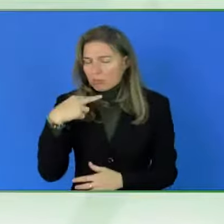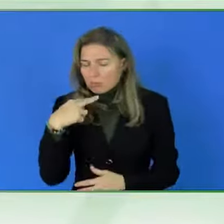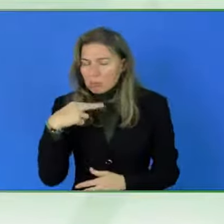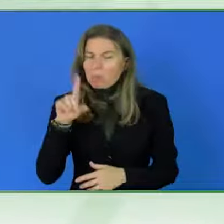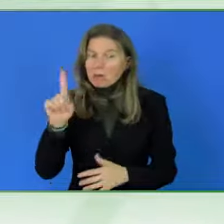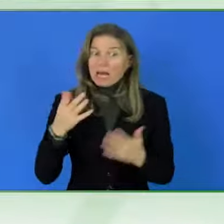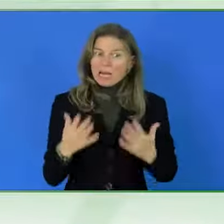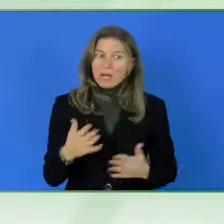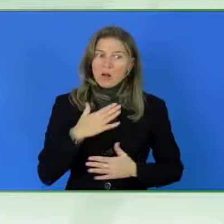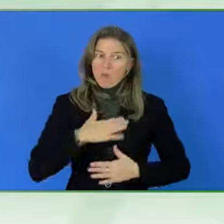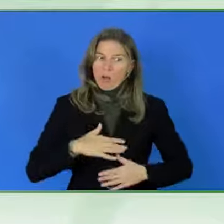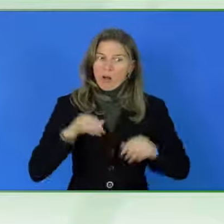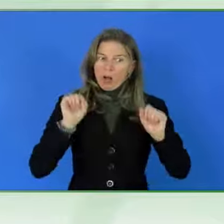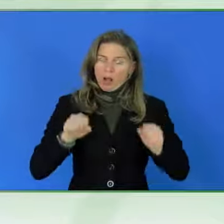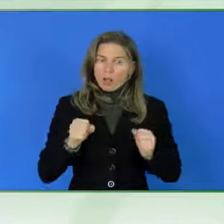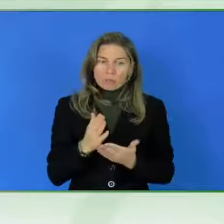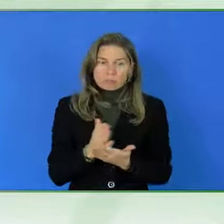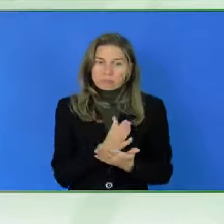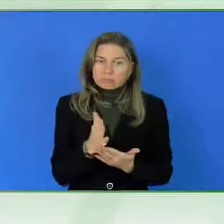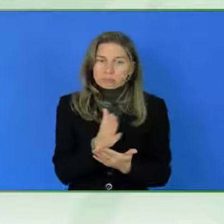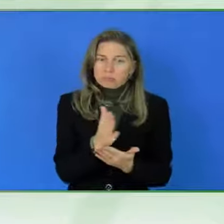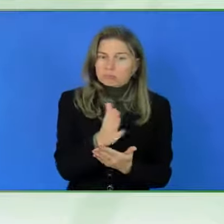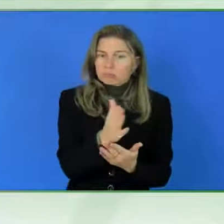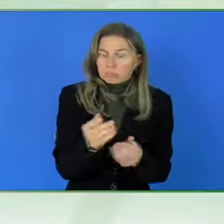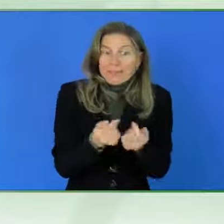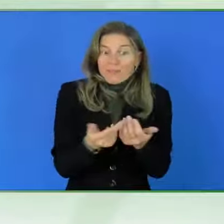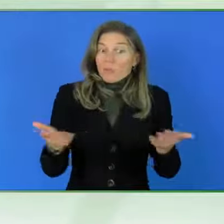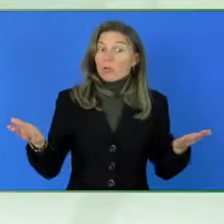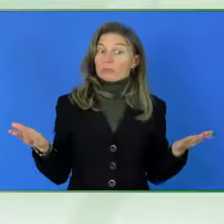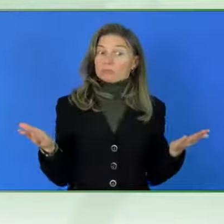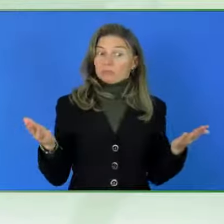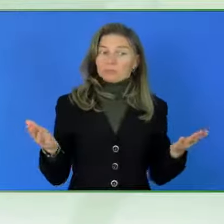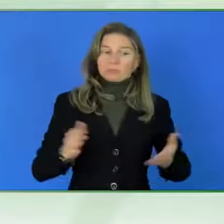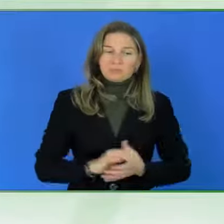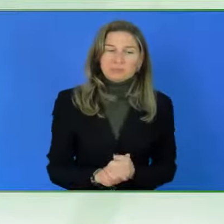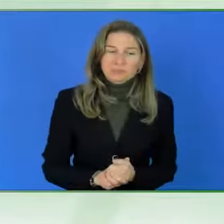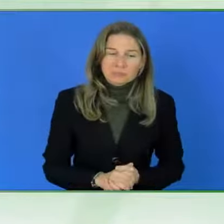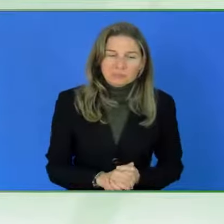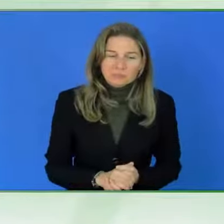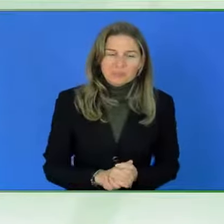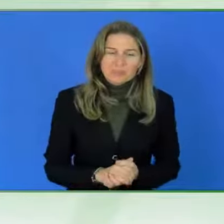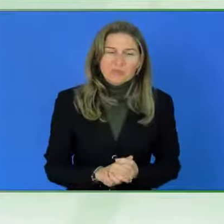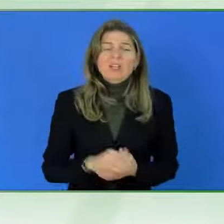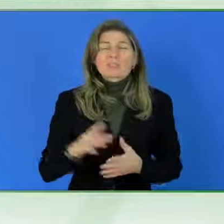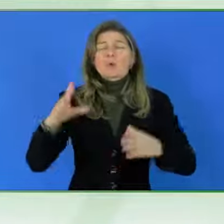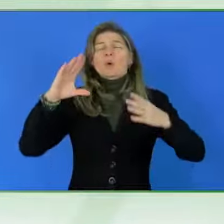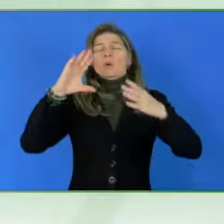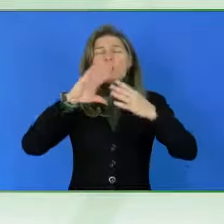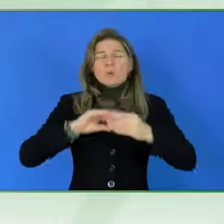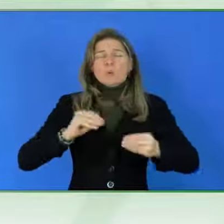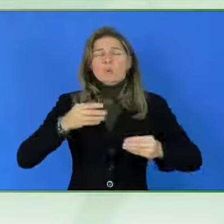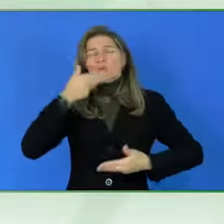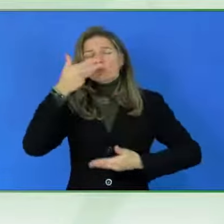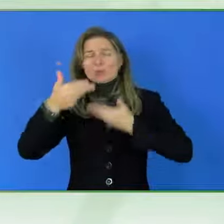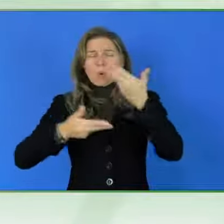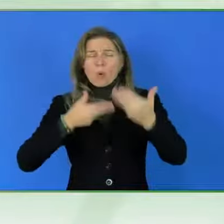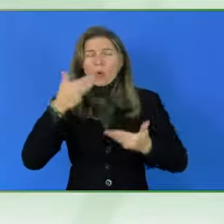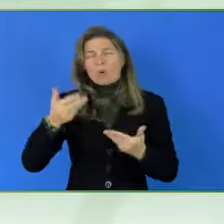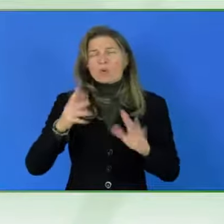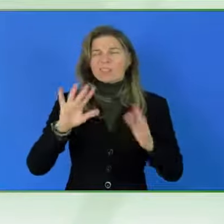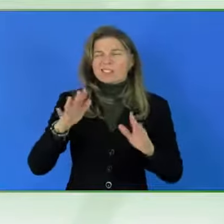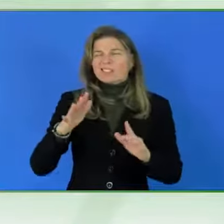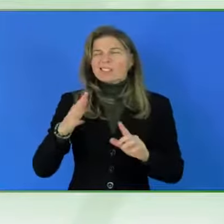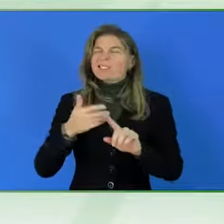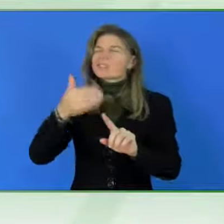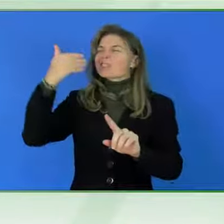So Waymap's background. The story's actually a little older than our company is. The company's been going since about 2018,